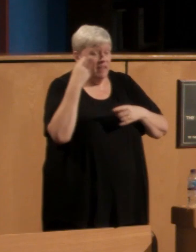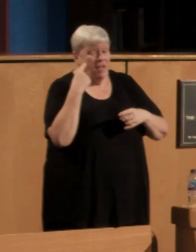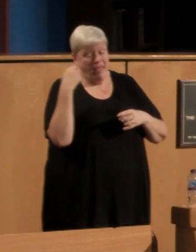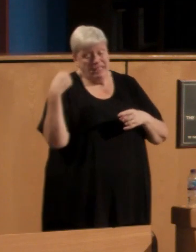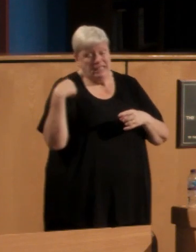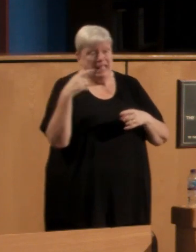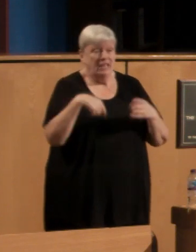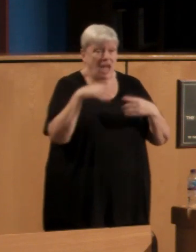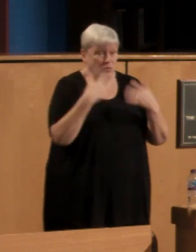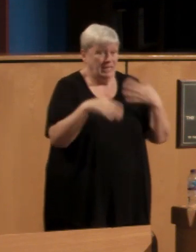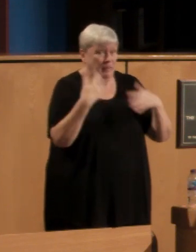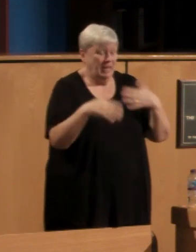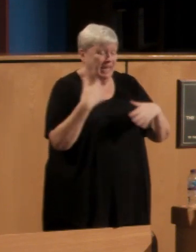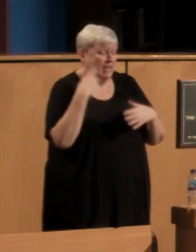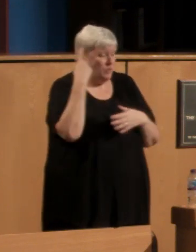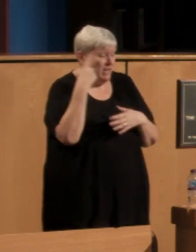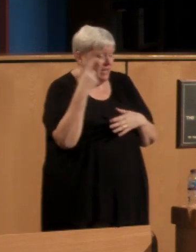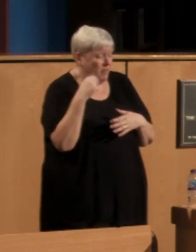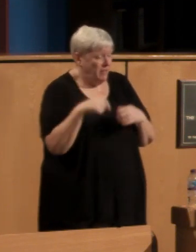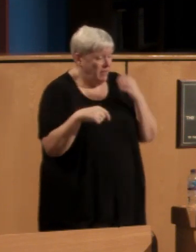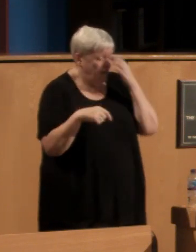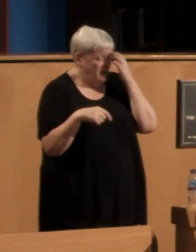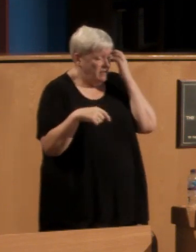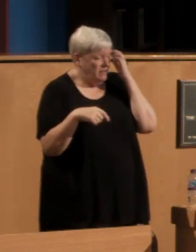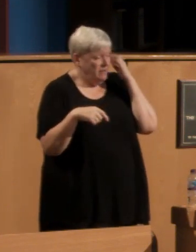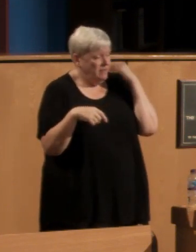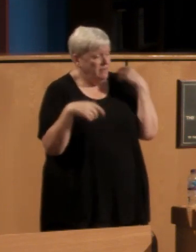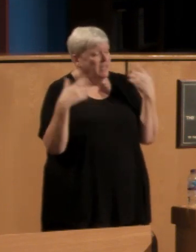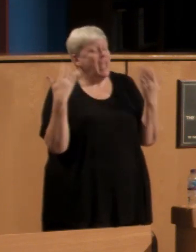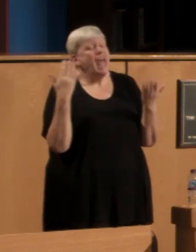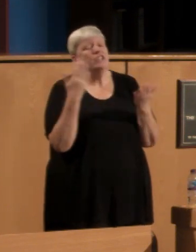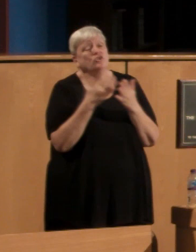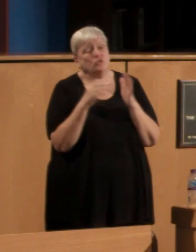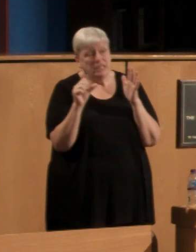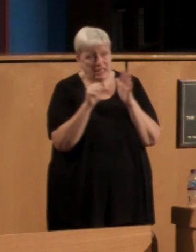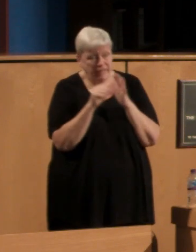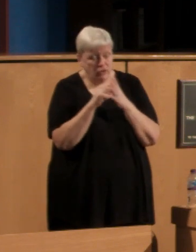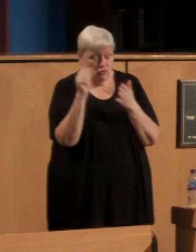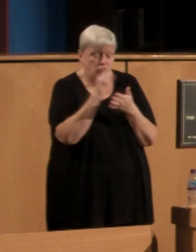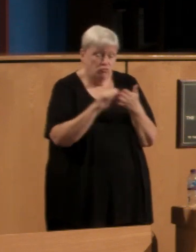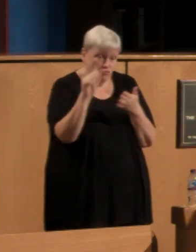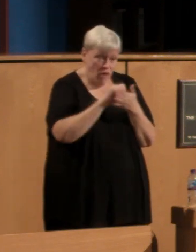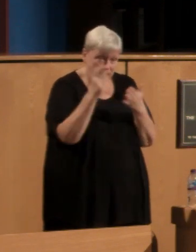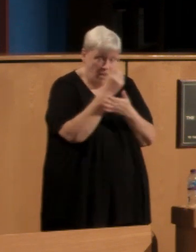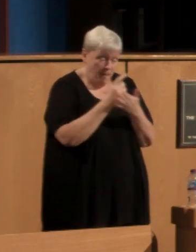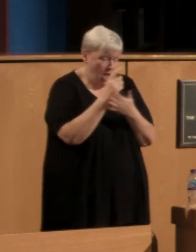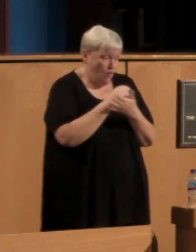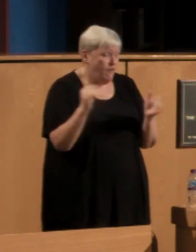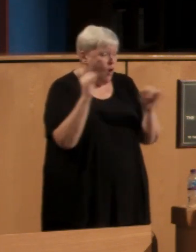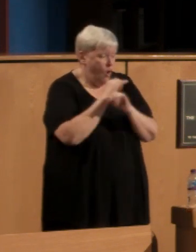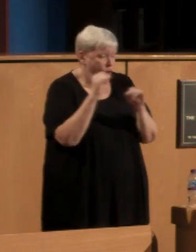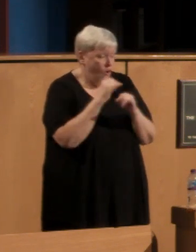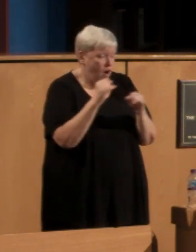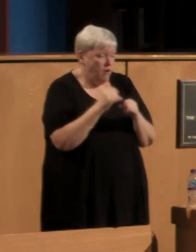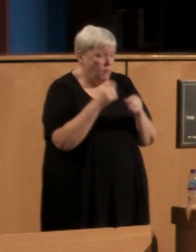was in pain. I think it's something that's just really difficult to write about and find the words for. So I do kind of